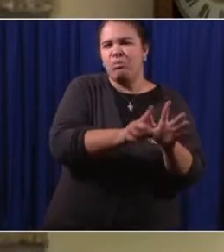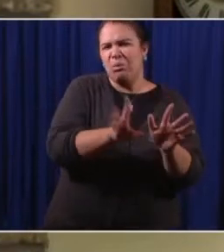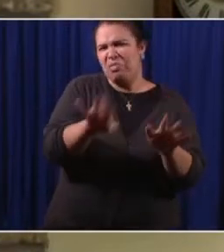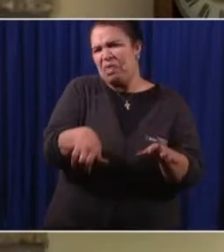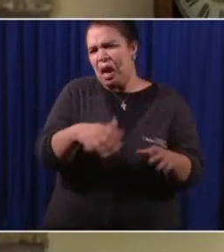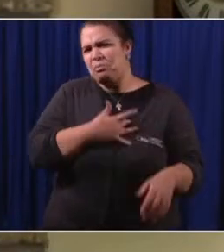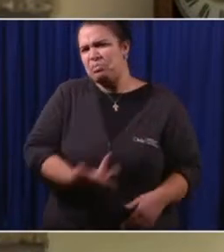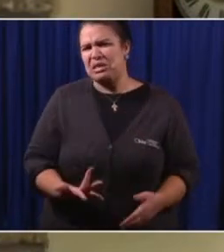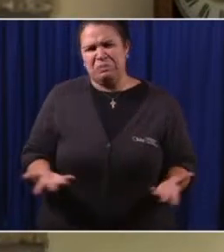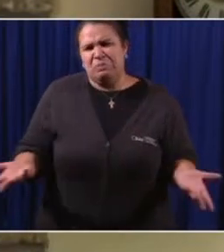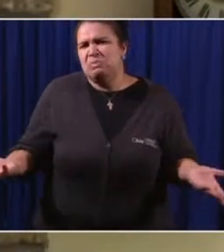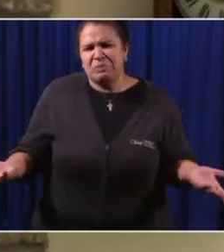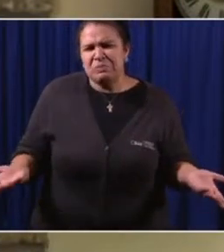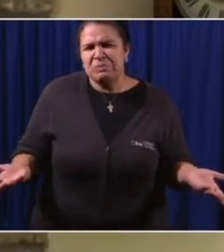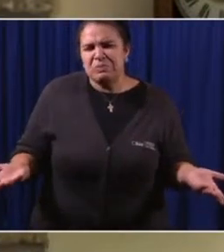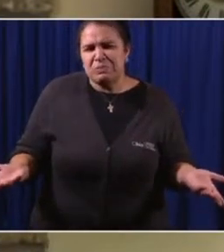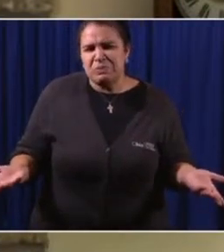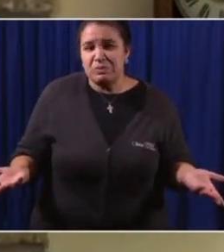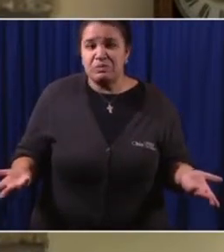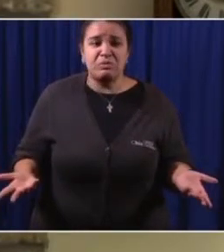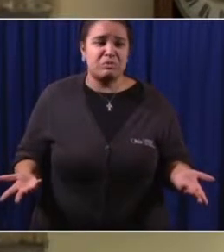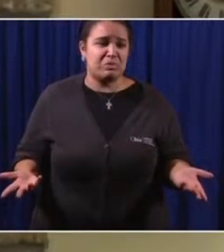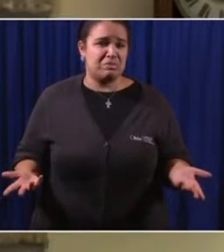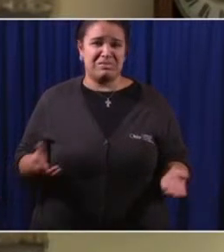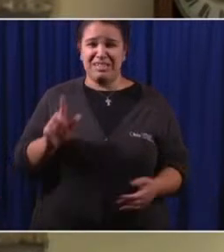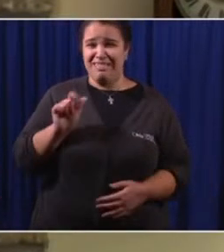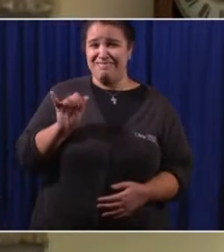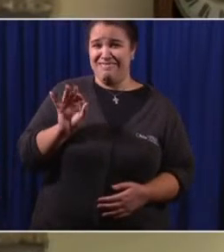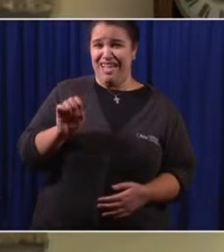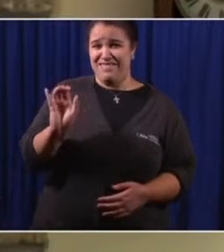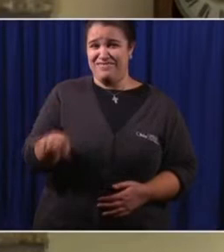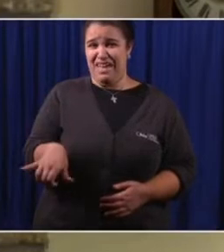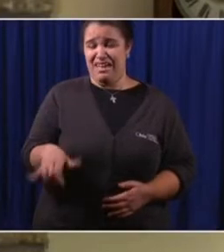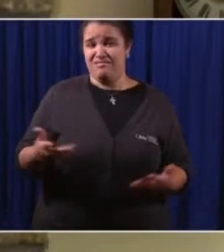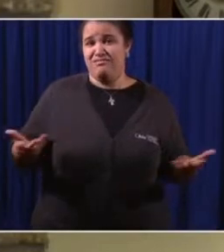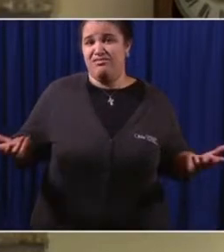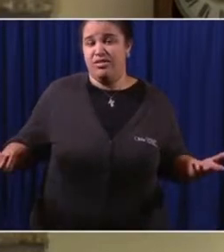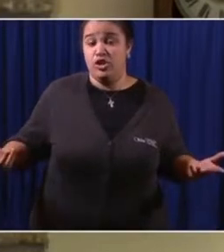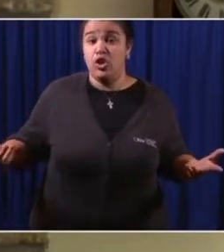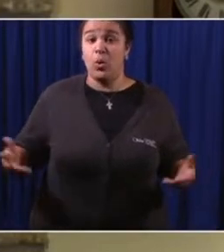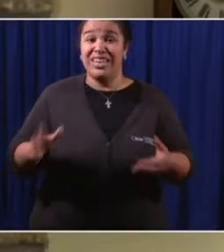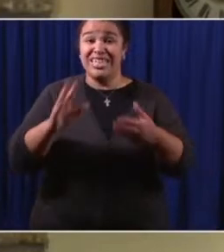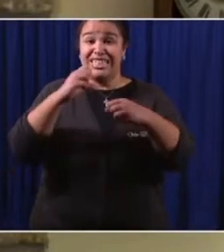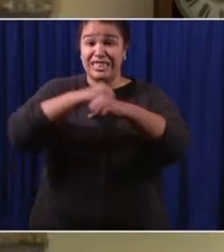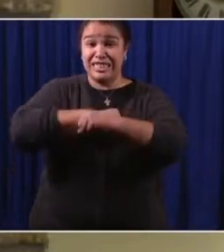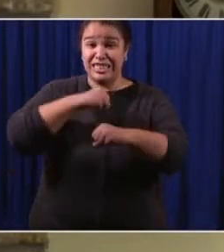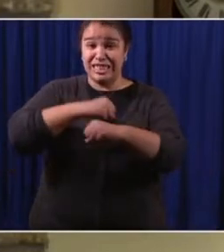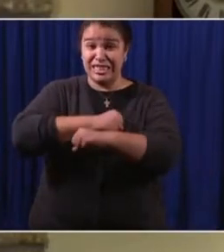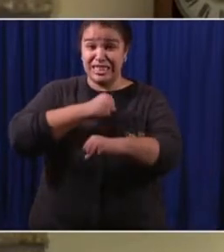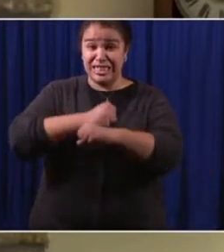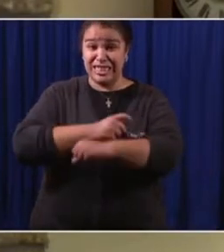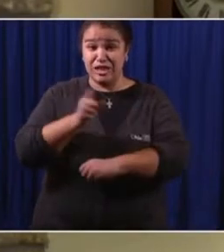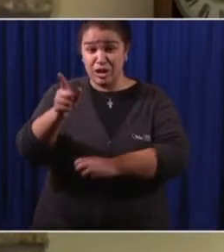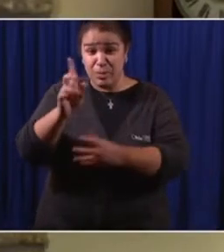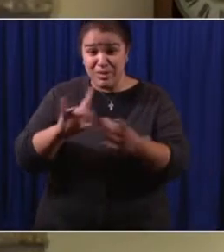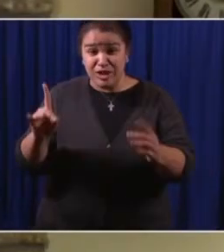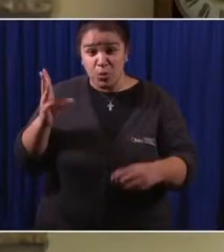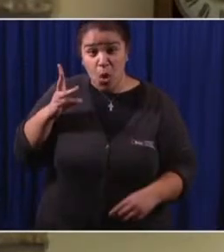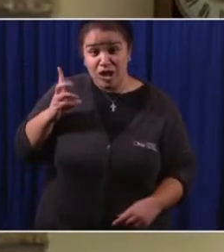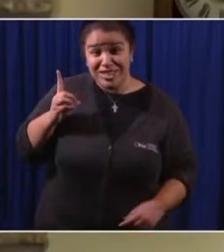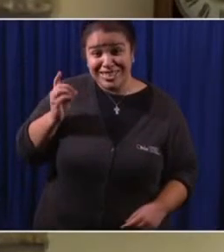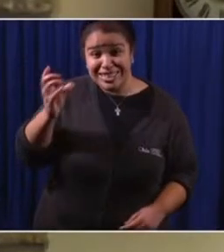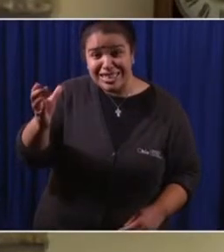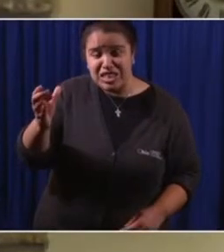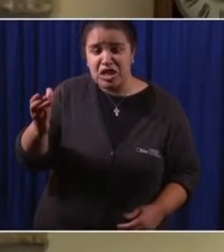life. And so these numbers, I don't think, change anything as far as what we know